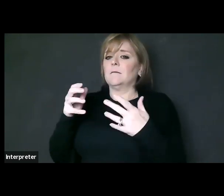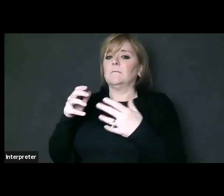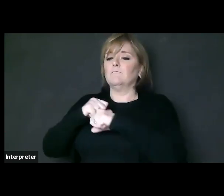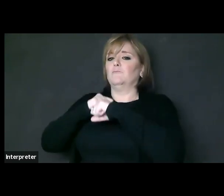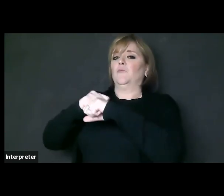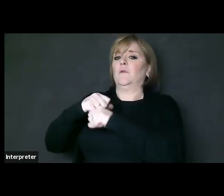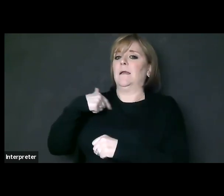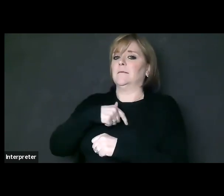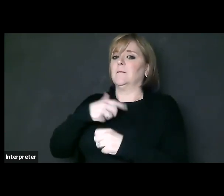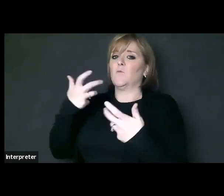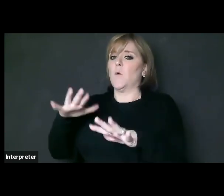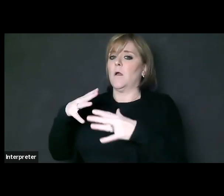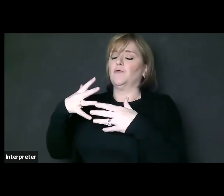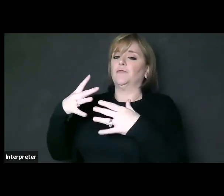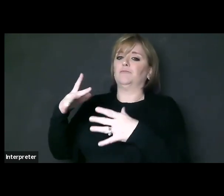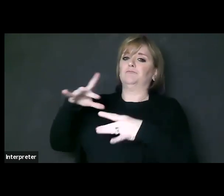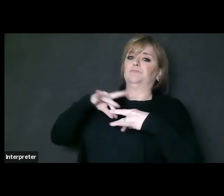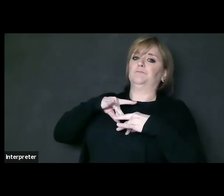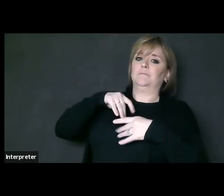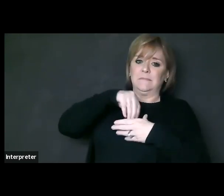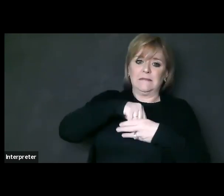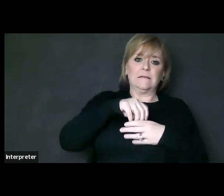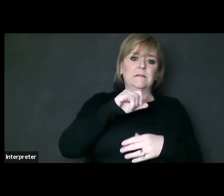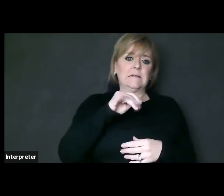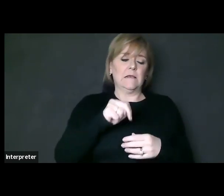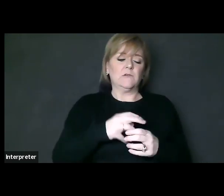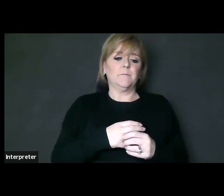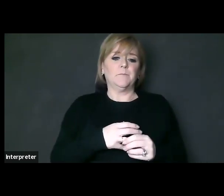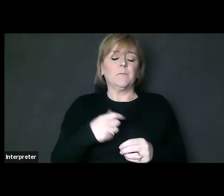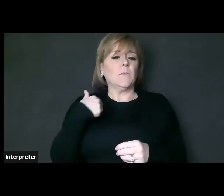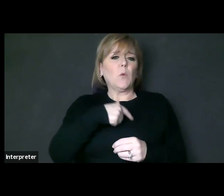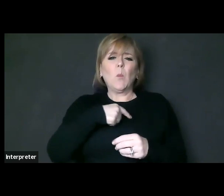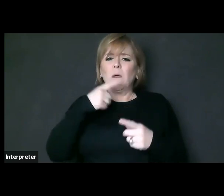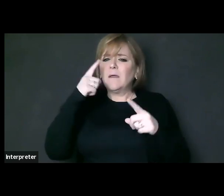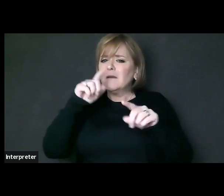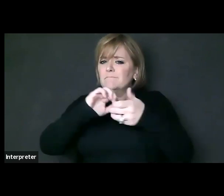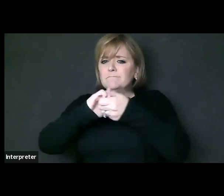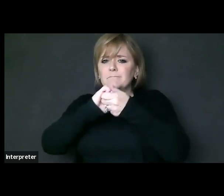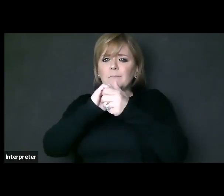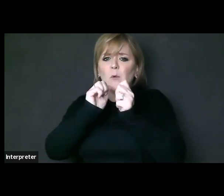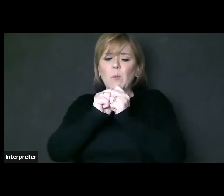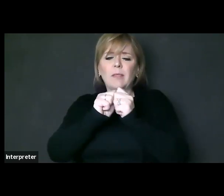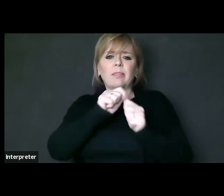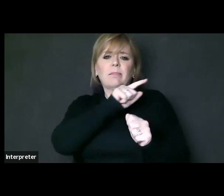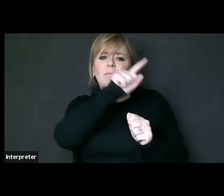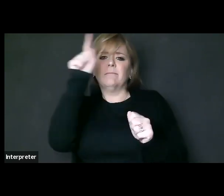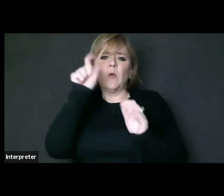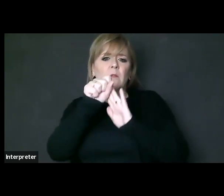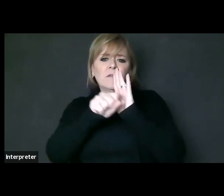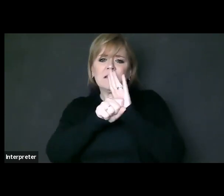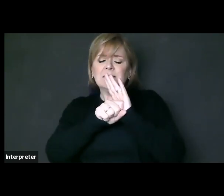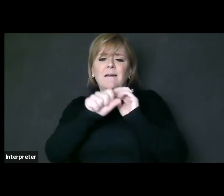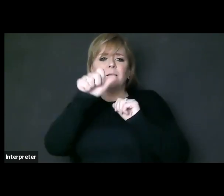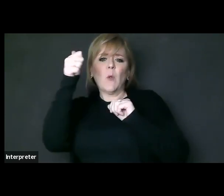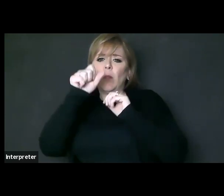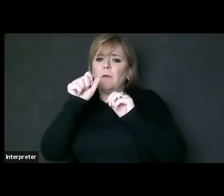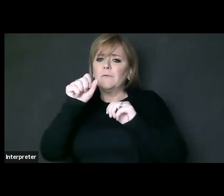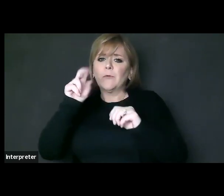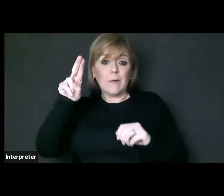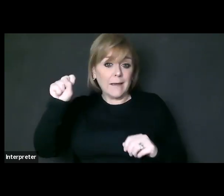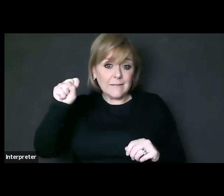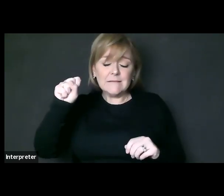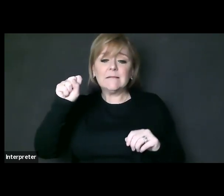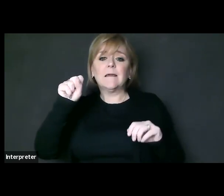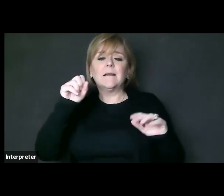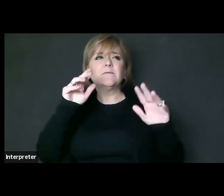station. We're in constant collaboration with fire and EMS services around the country to make sure that we're keeping abreast